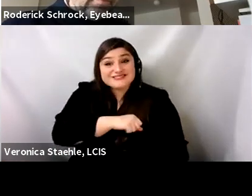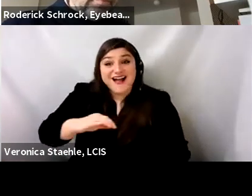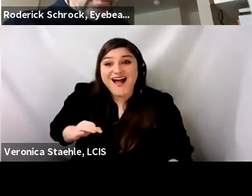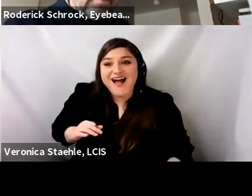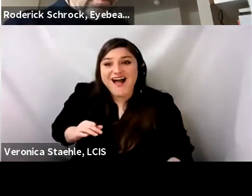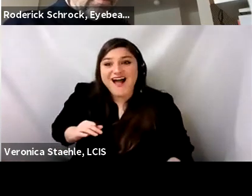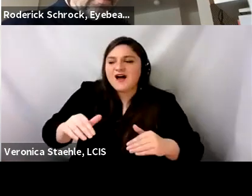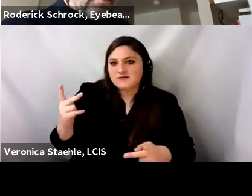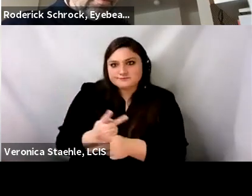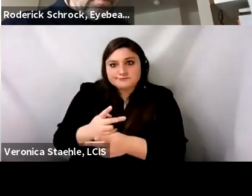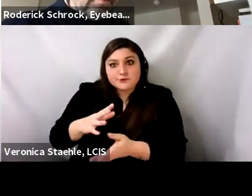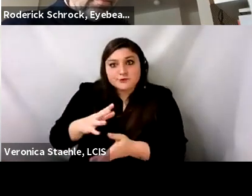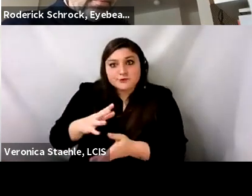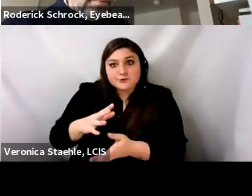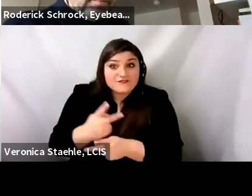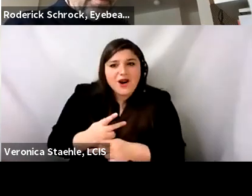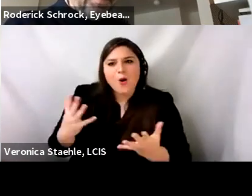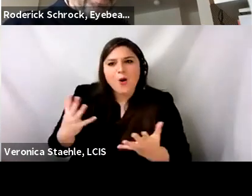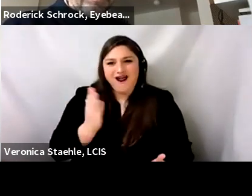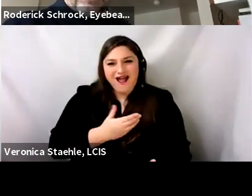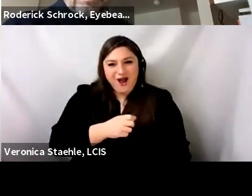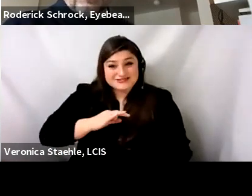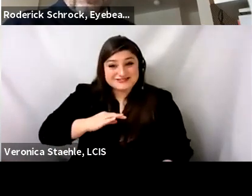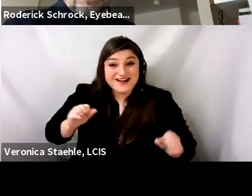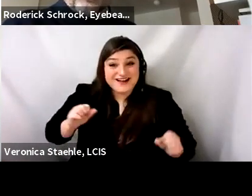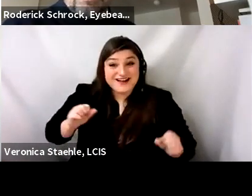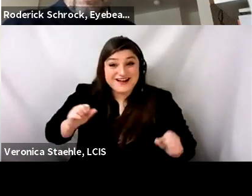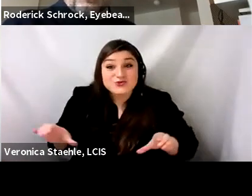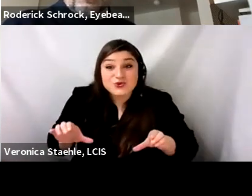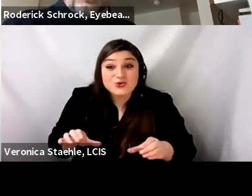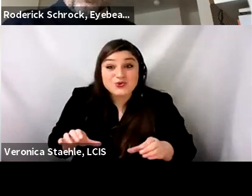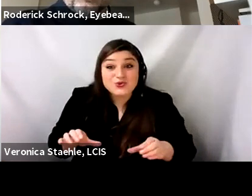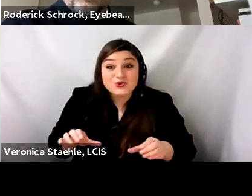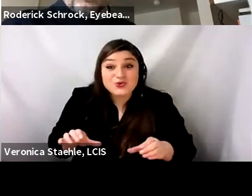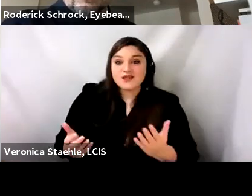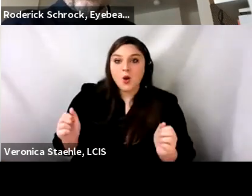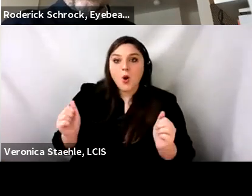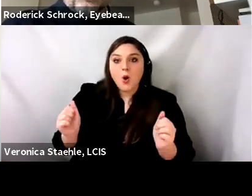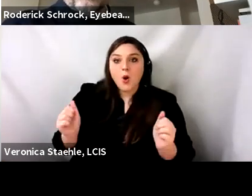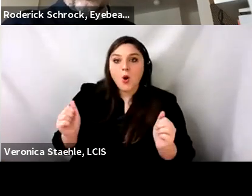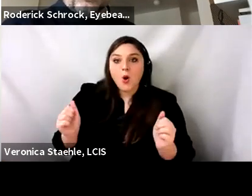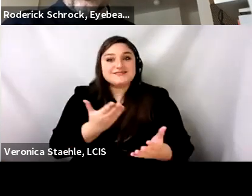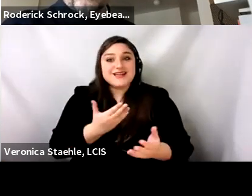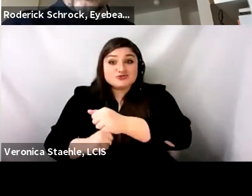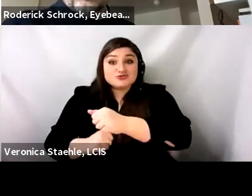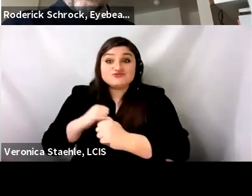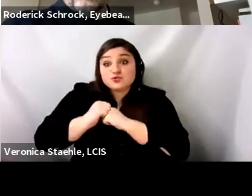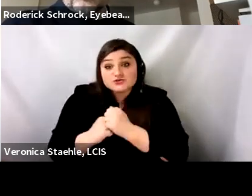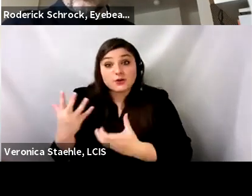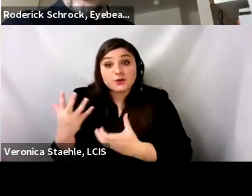side of our staff, as well as in terms of our infrastructure to be able to make that change and to make